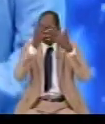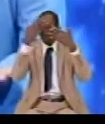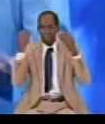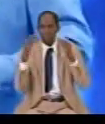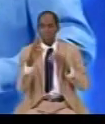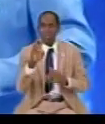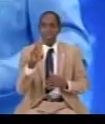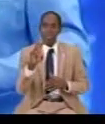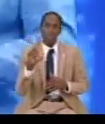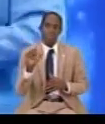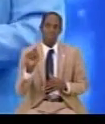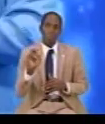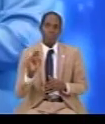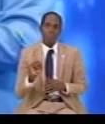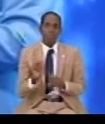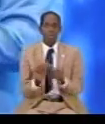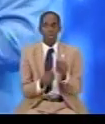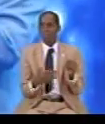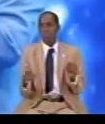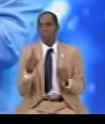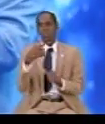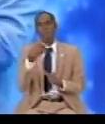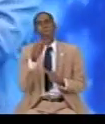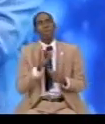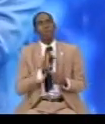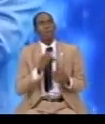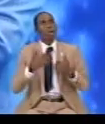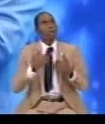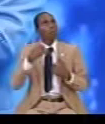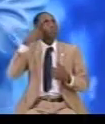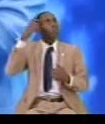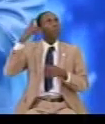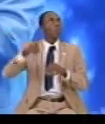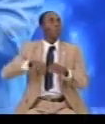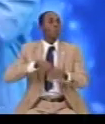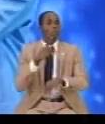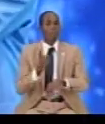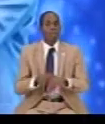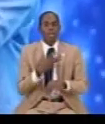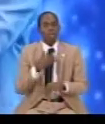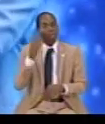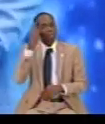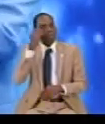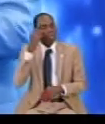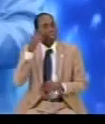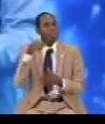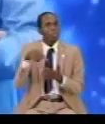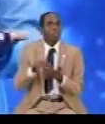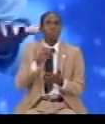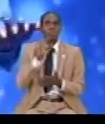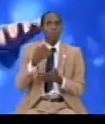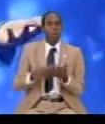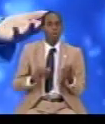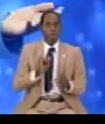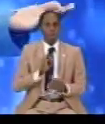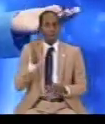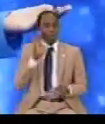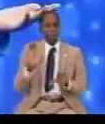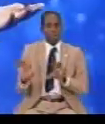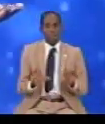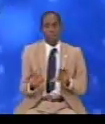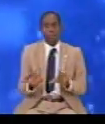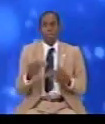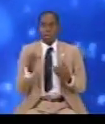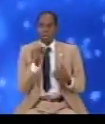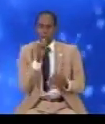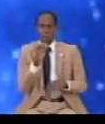revelation, everything you said, I had a dream long ago, and I thought, this is what I will do, I've forgotten